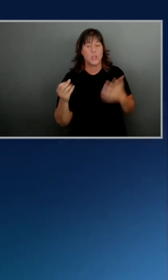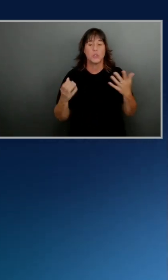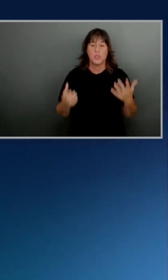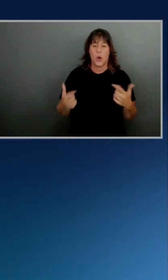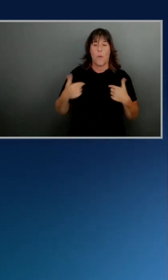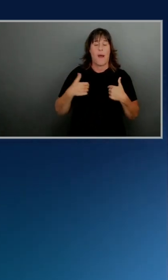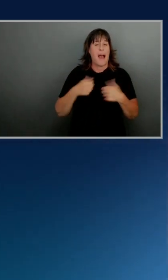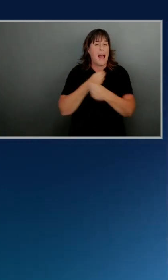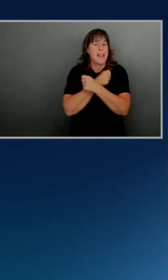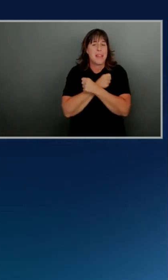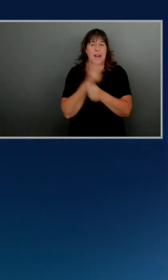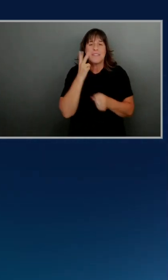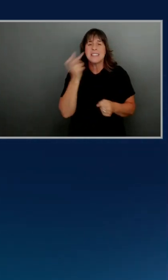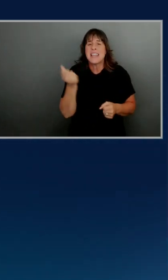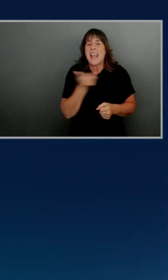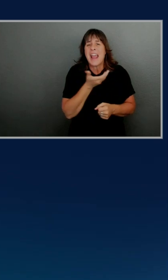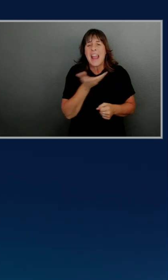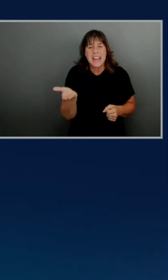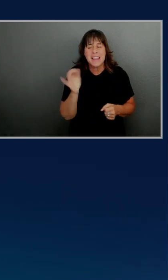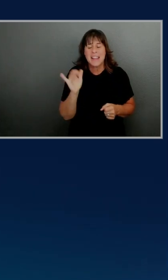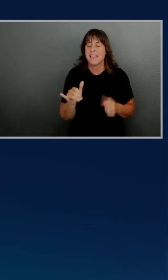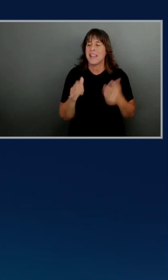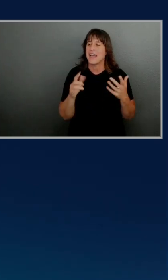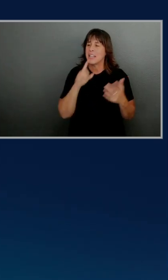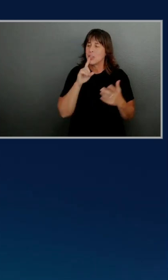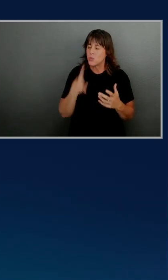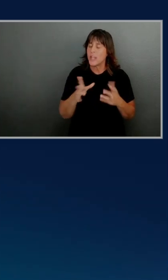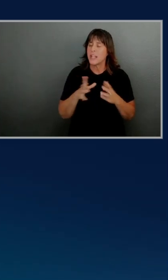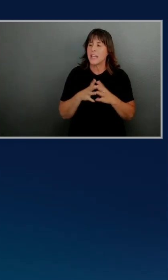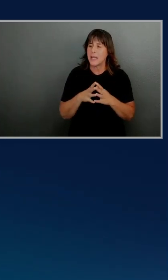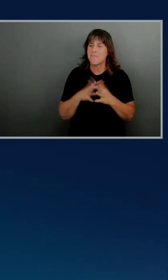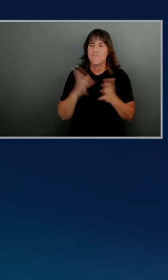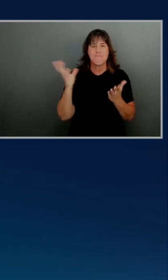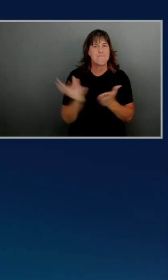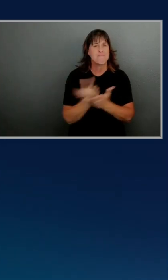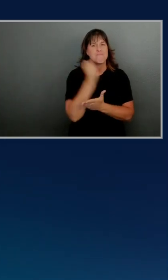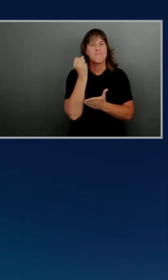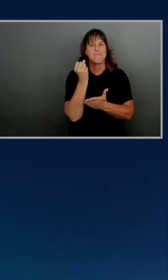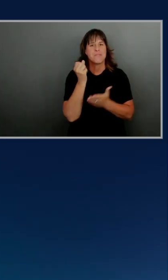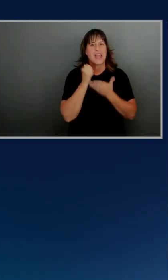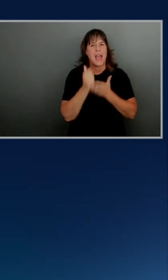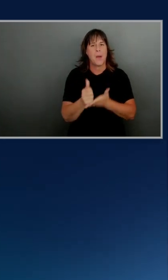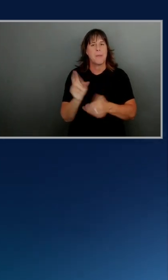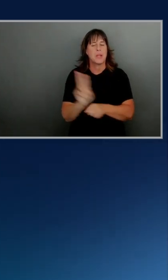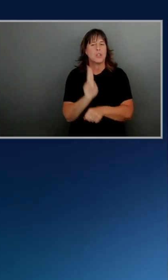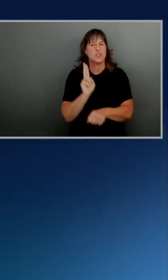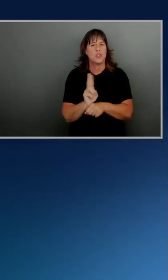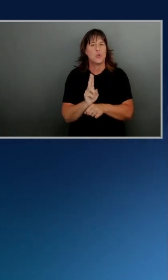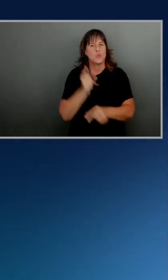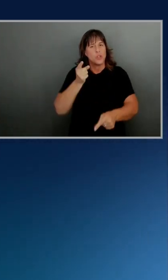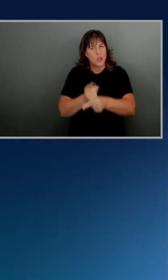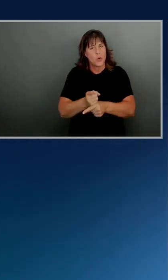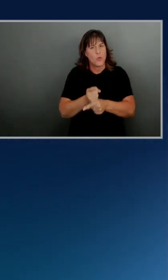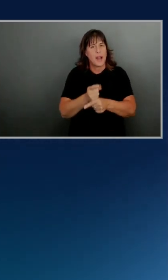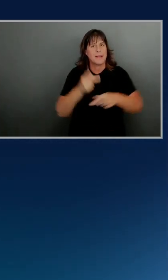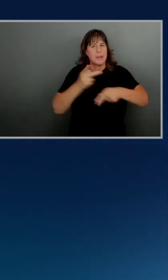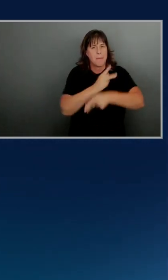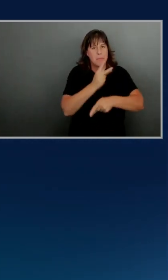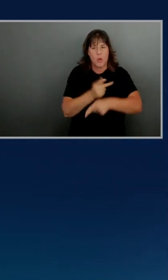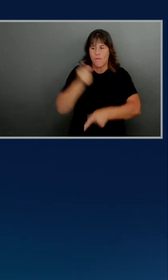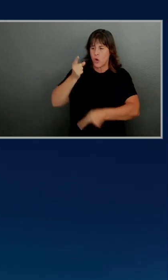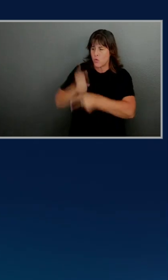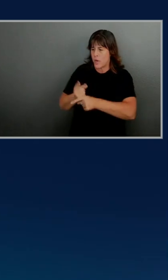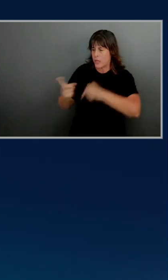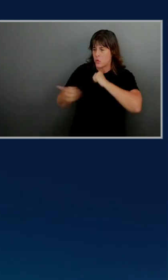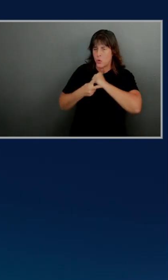love seeing anything that is really optimizing and helping us use the right amount of compute for the right amount of